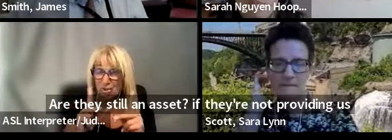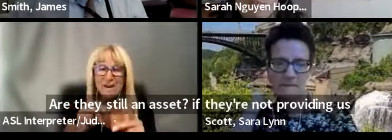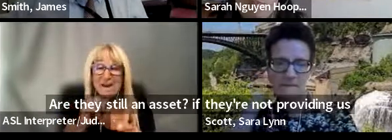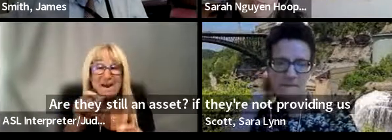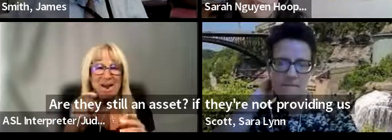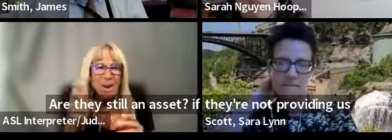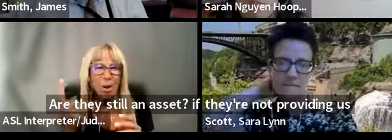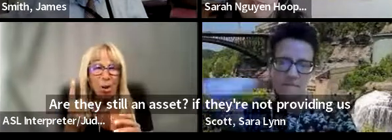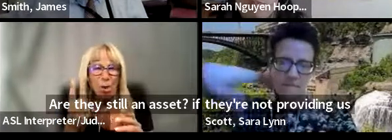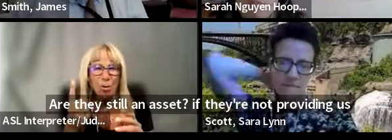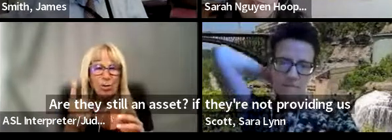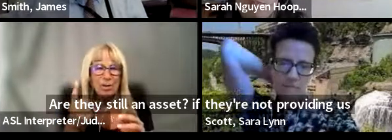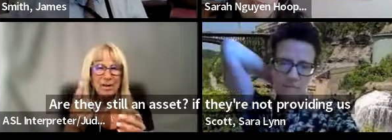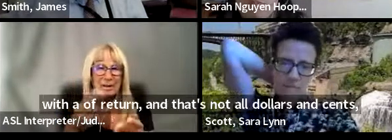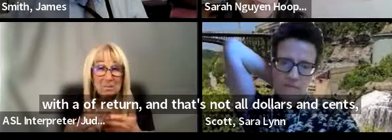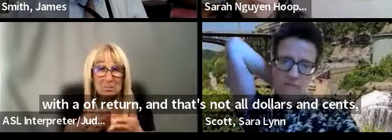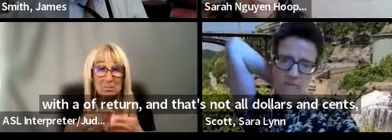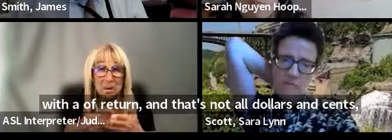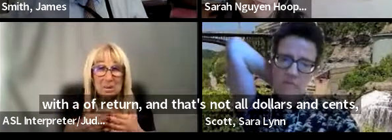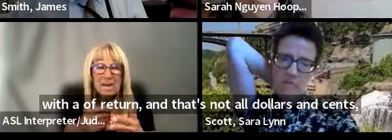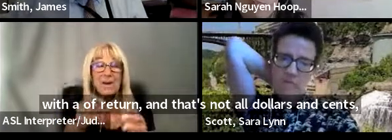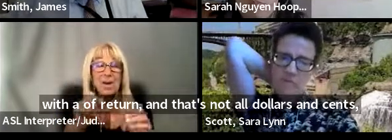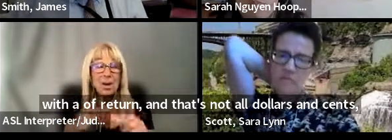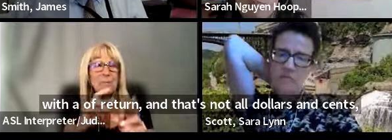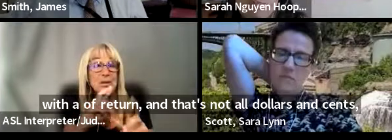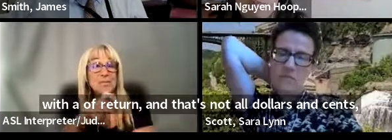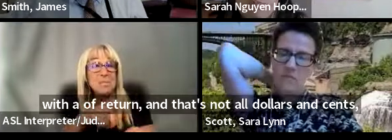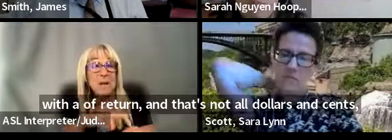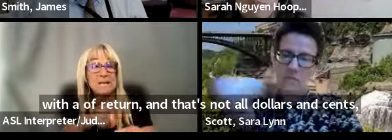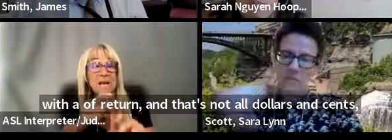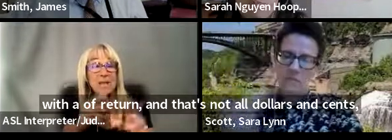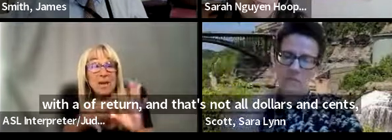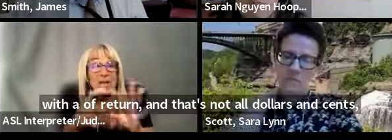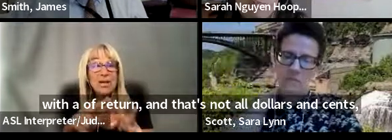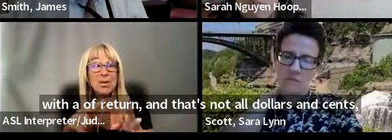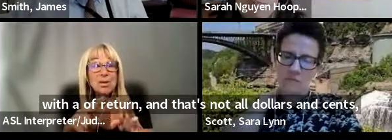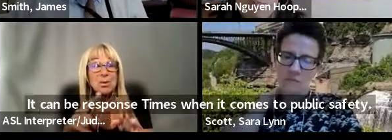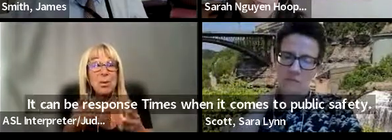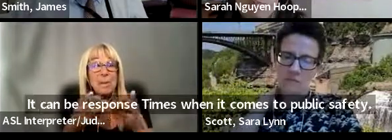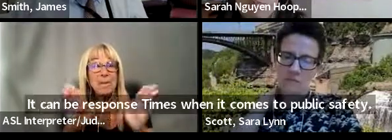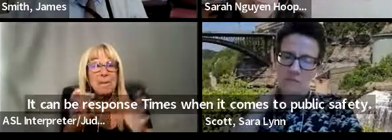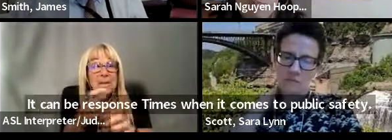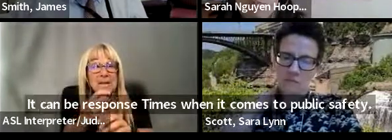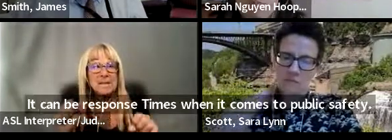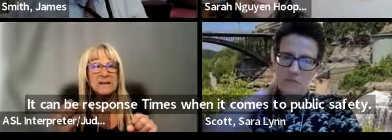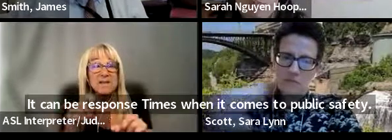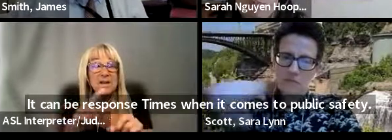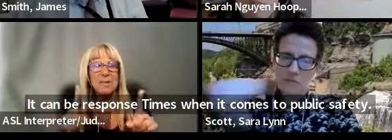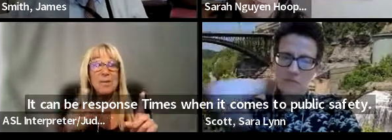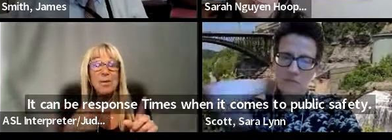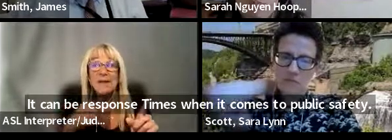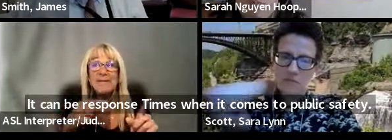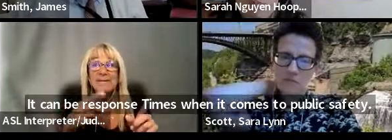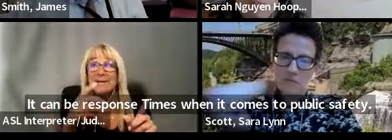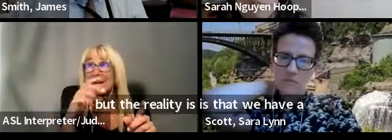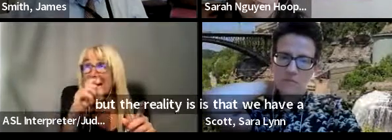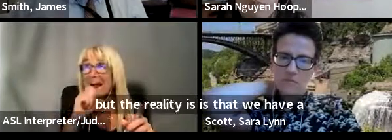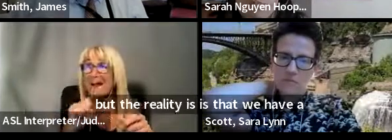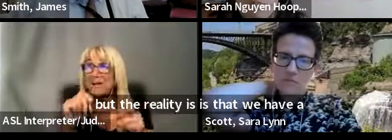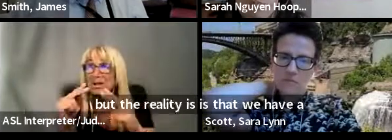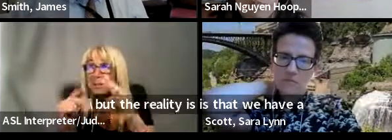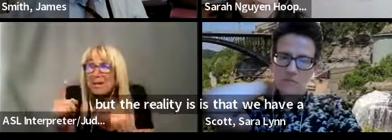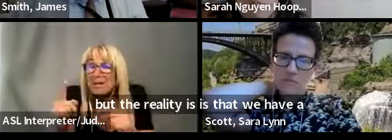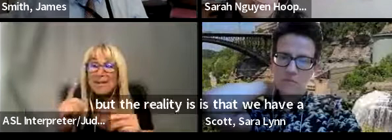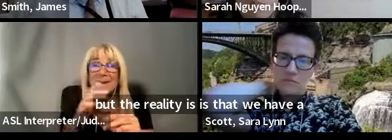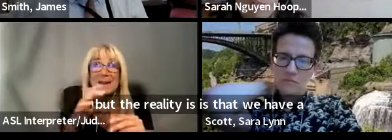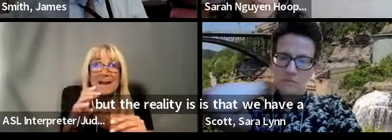cents. It can be response times when it comes to public safety. But the reality is that we have aging infrastructure. This council saw it when we